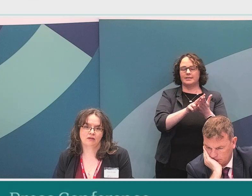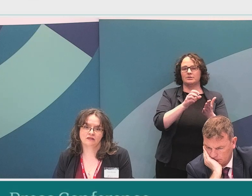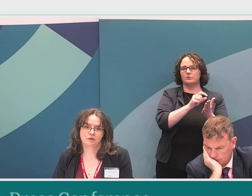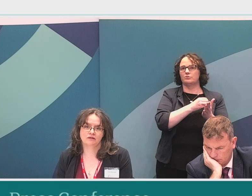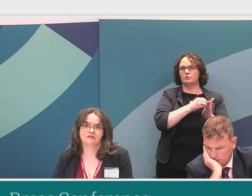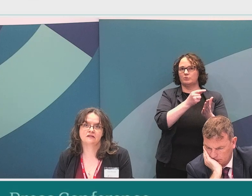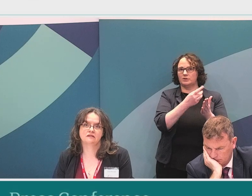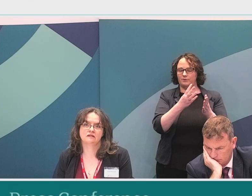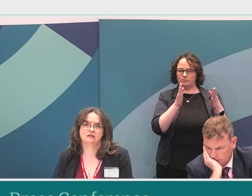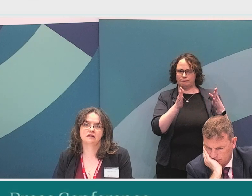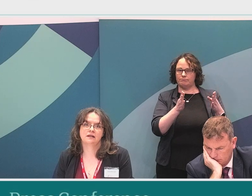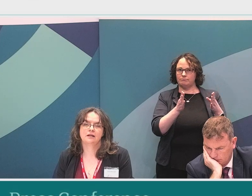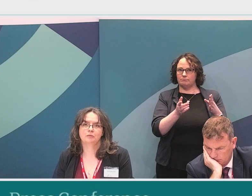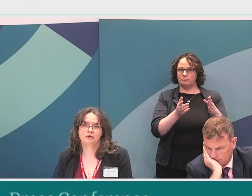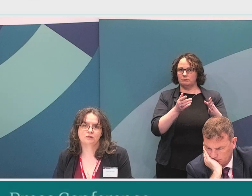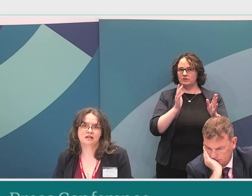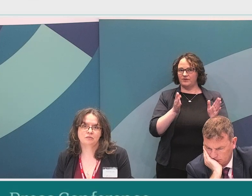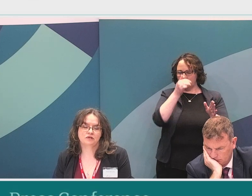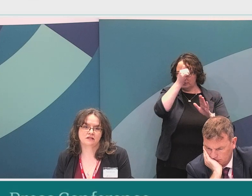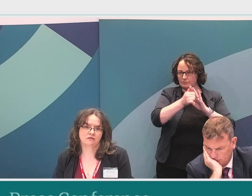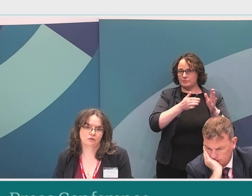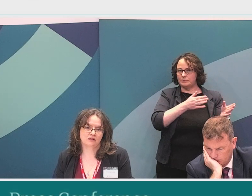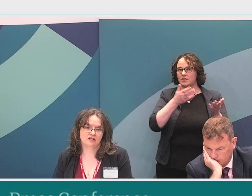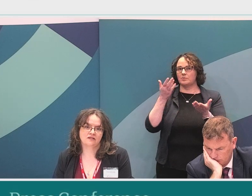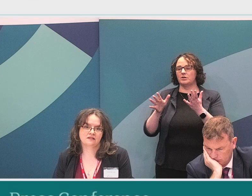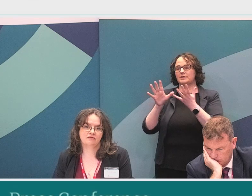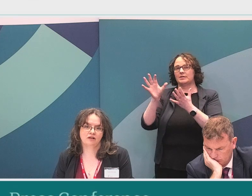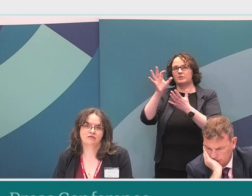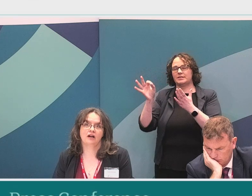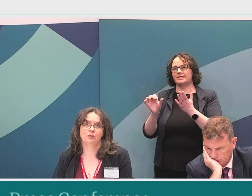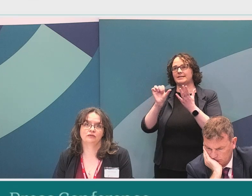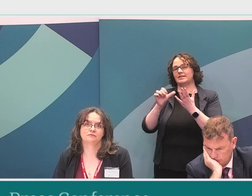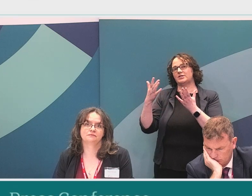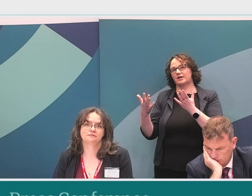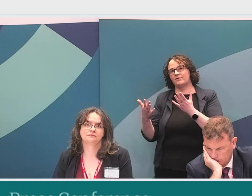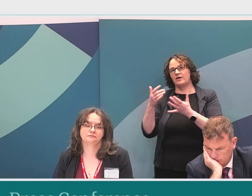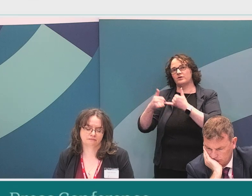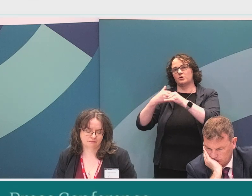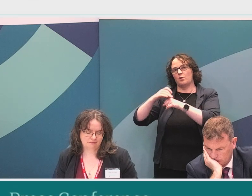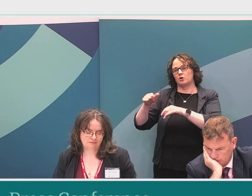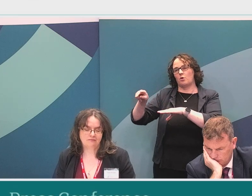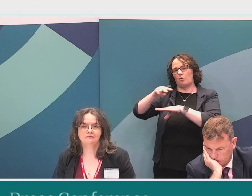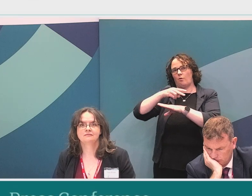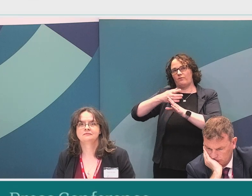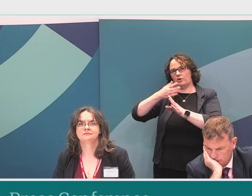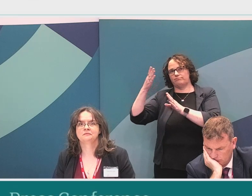have experienced this, compared with 10% of those aged 65 and over.